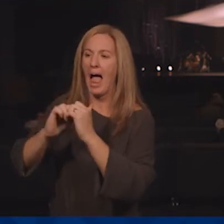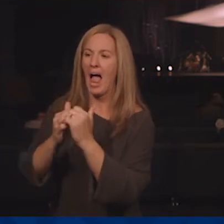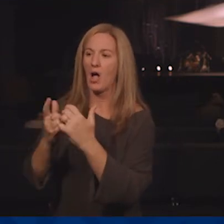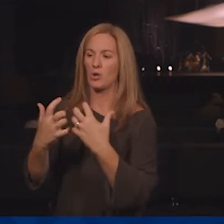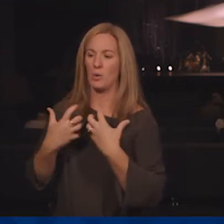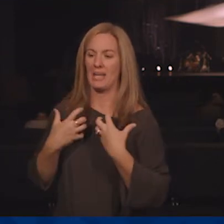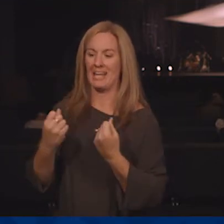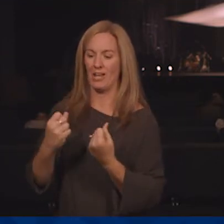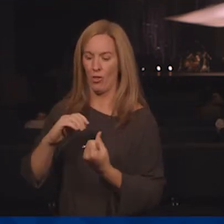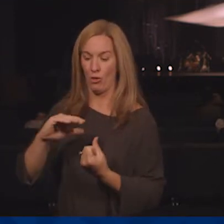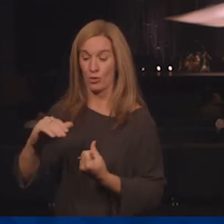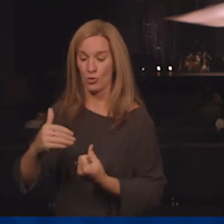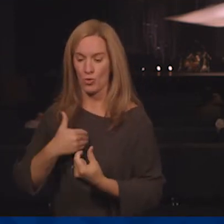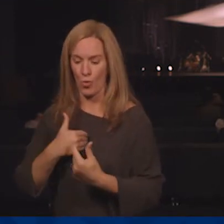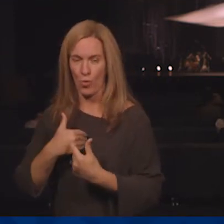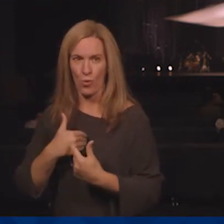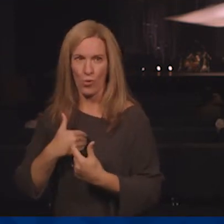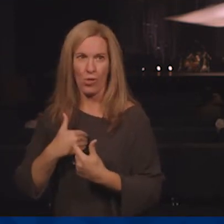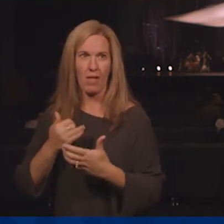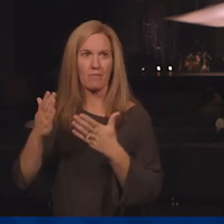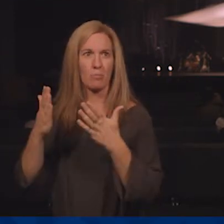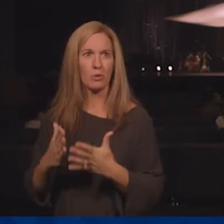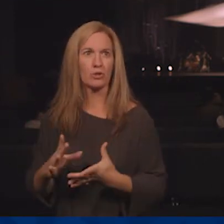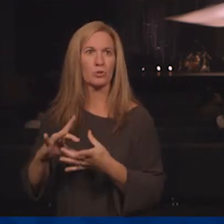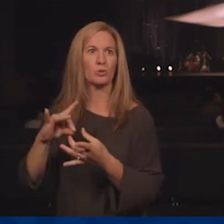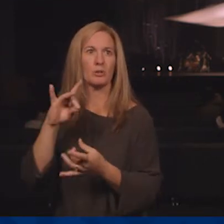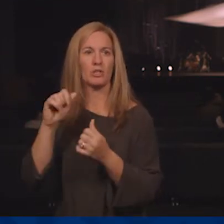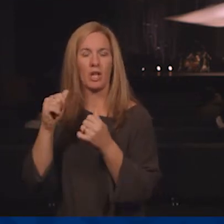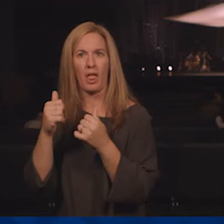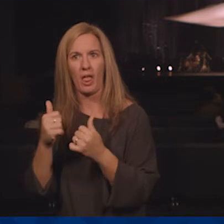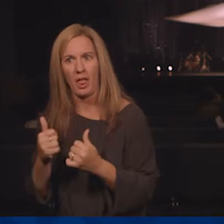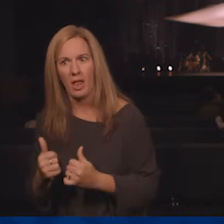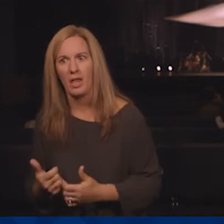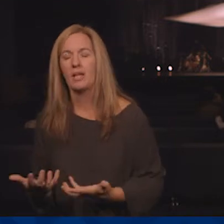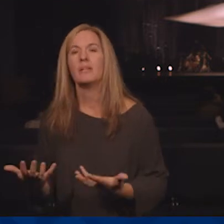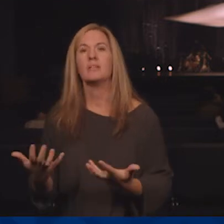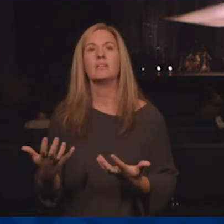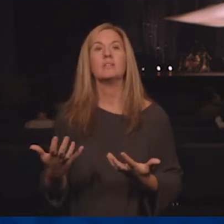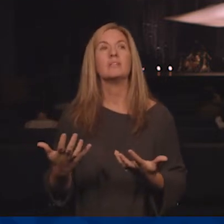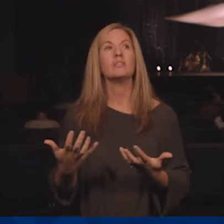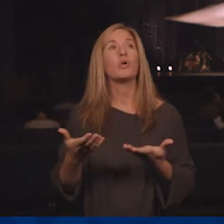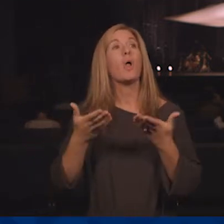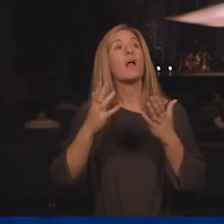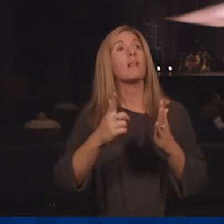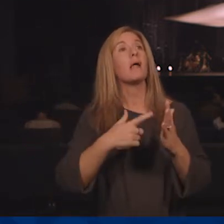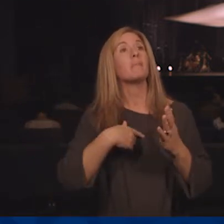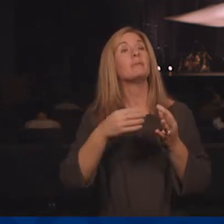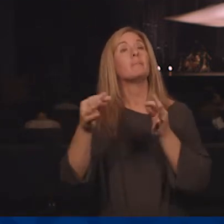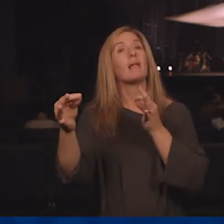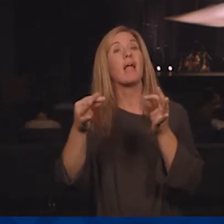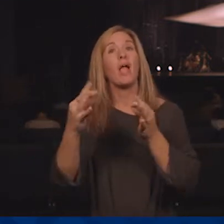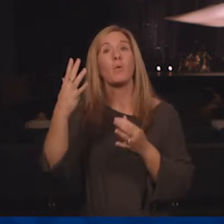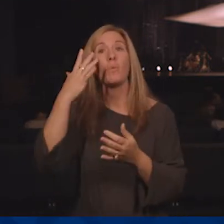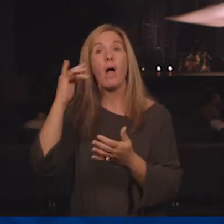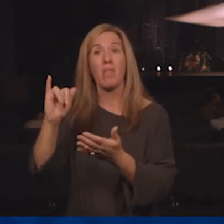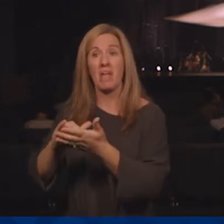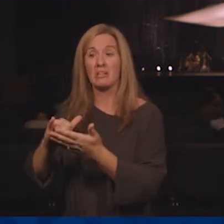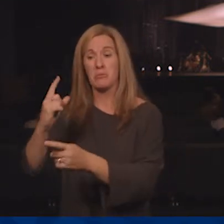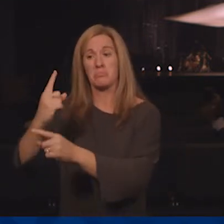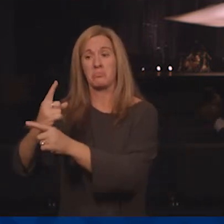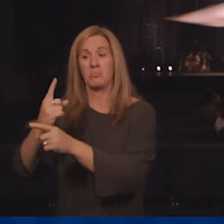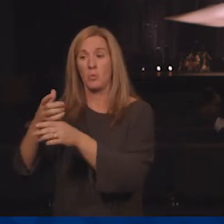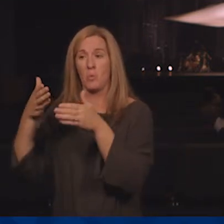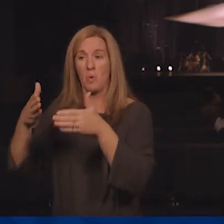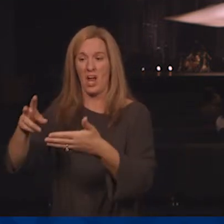of someone who is spiritually languishing. Let me tell you why I think this is a valid way to read the